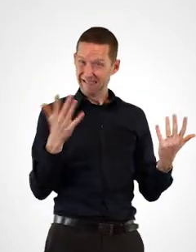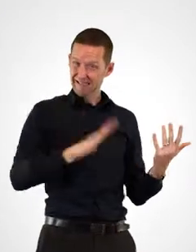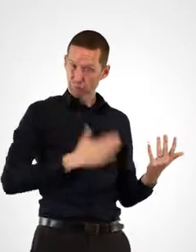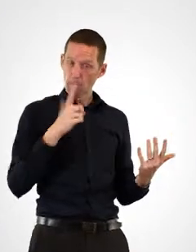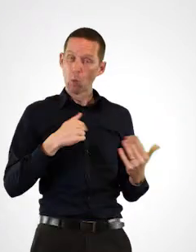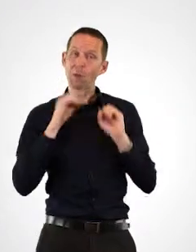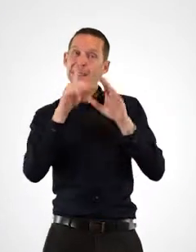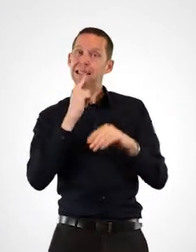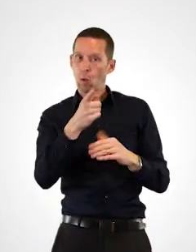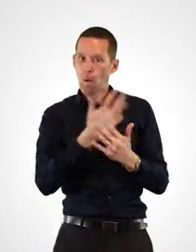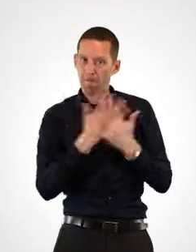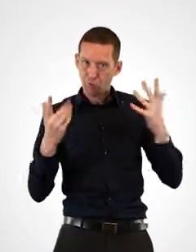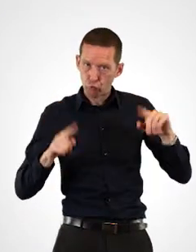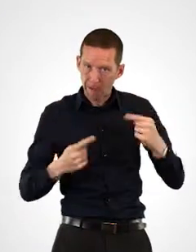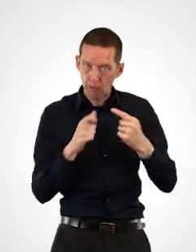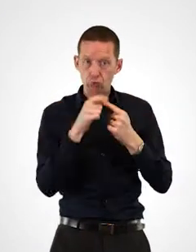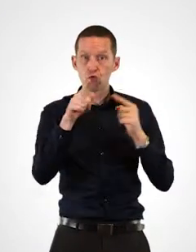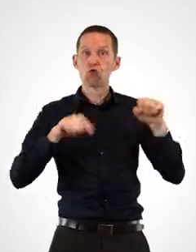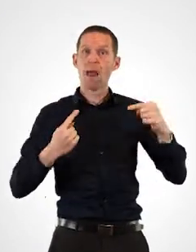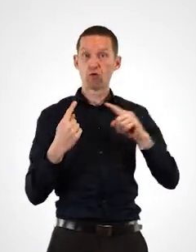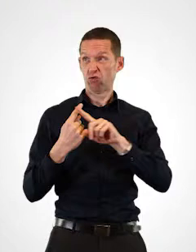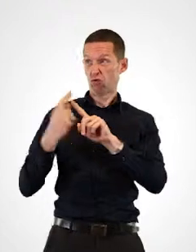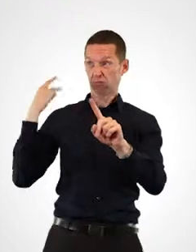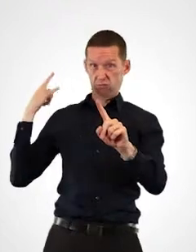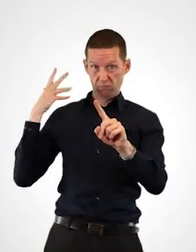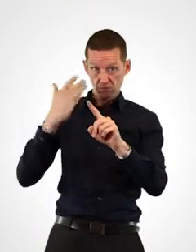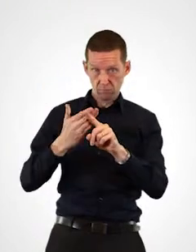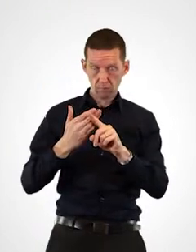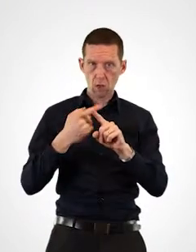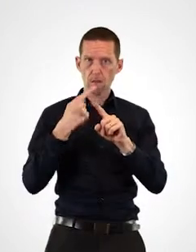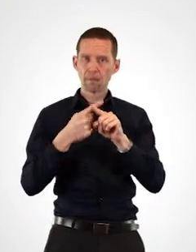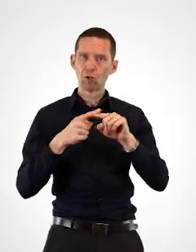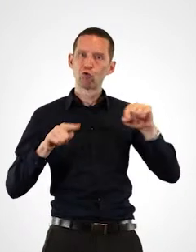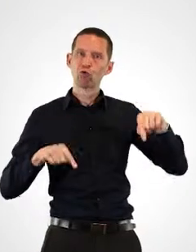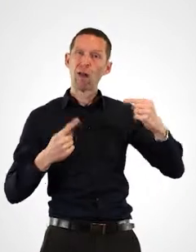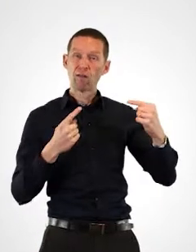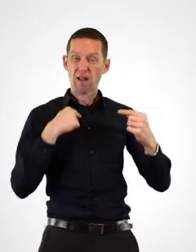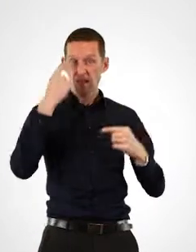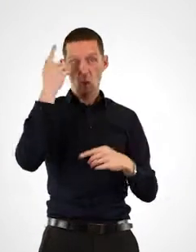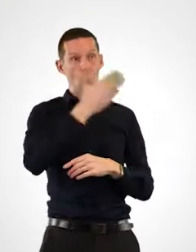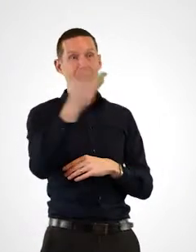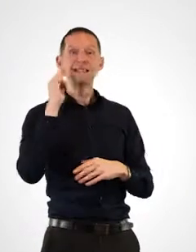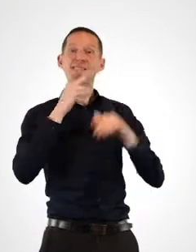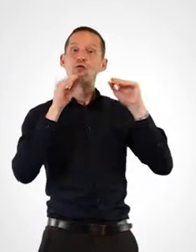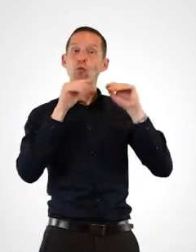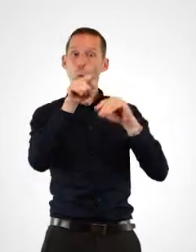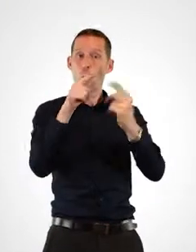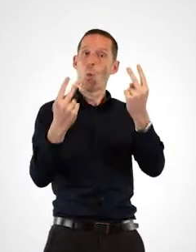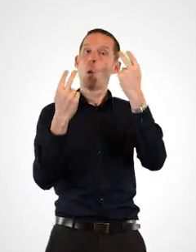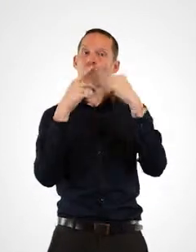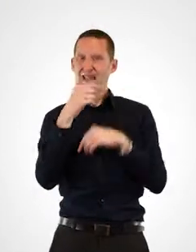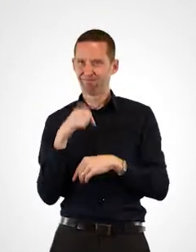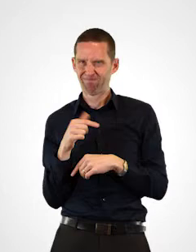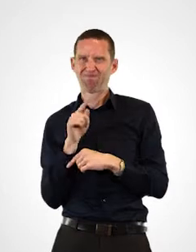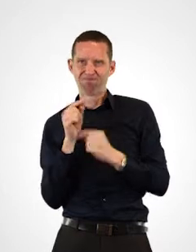to you, it's a huge challenge. It's been a challenge historically. It's a challenge I think probably every deaf educator watching this series can relate